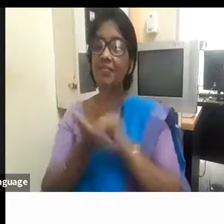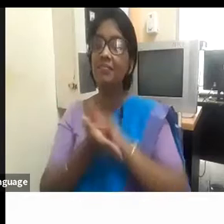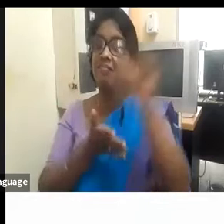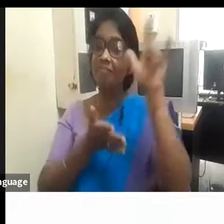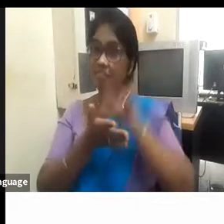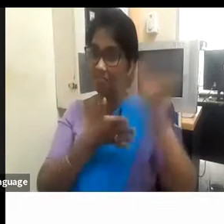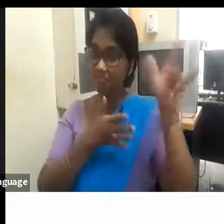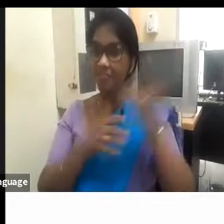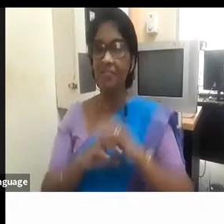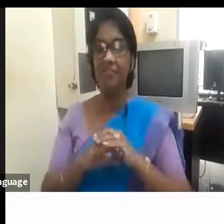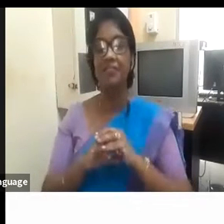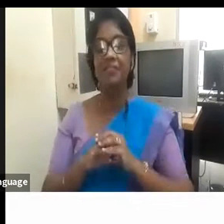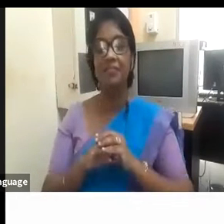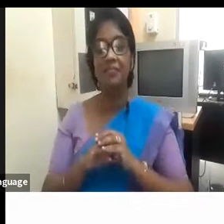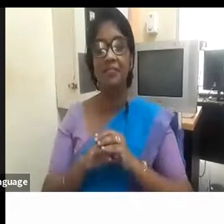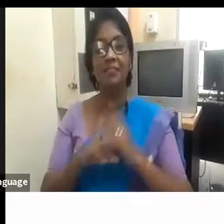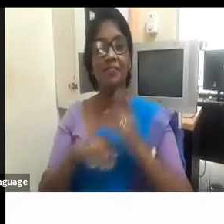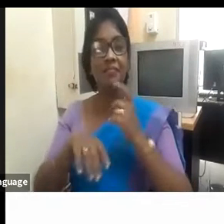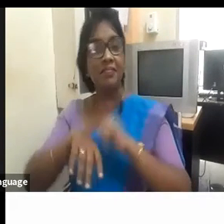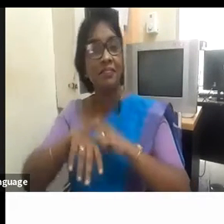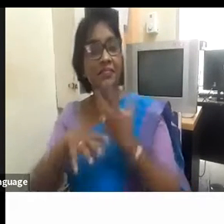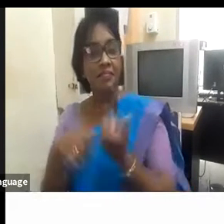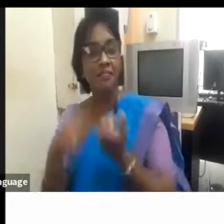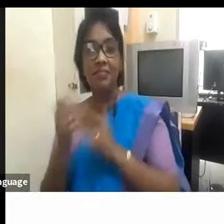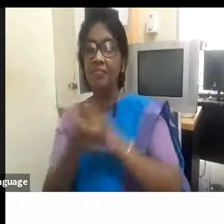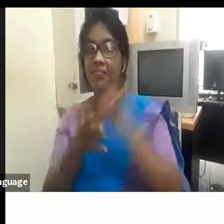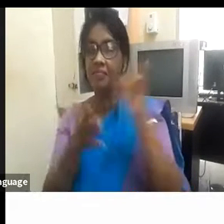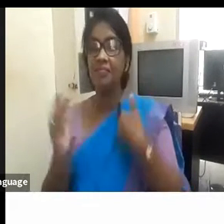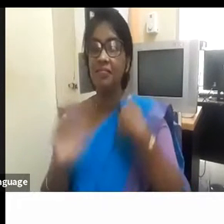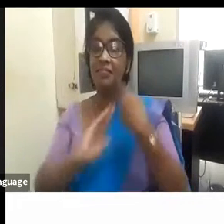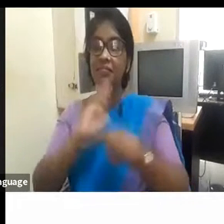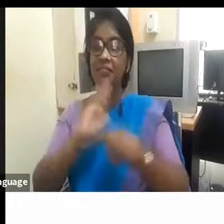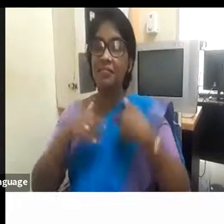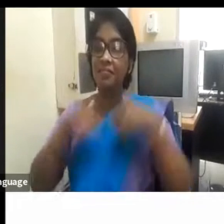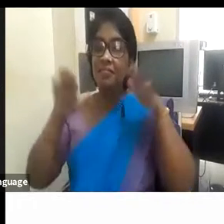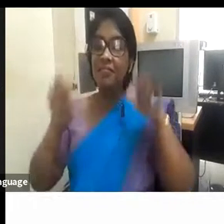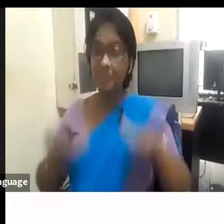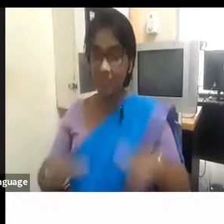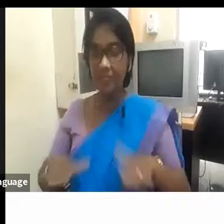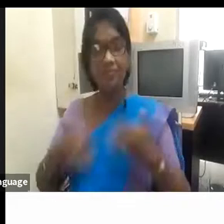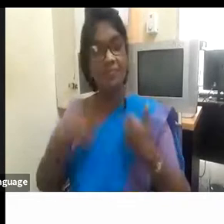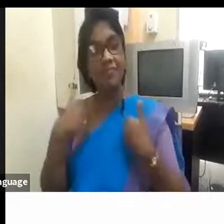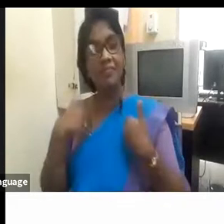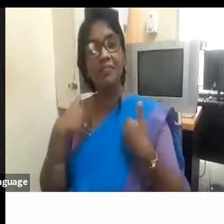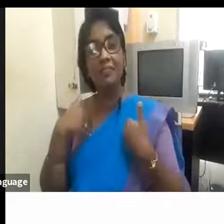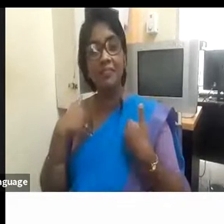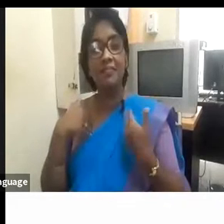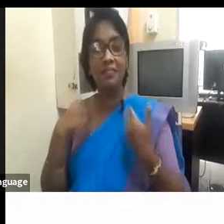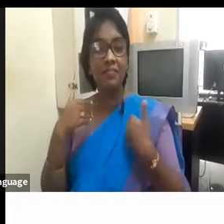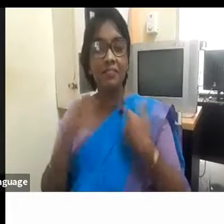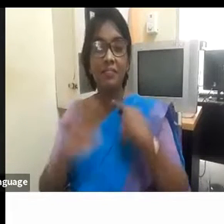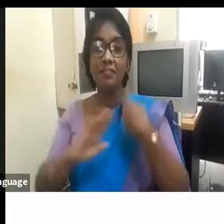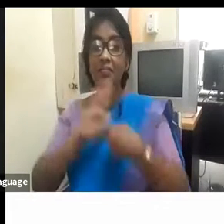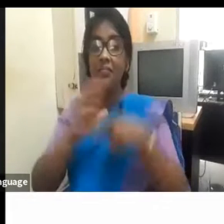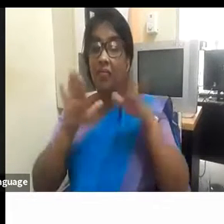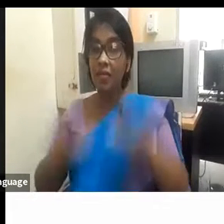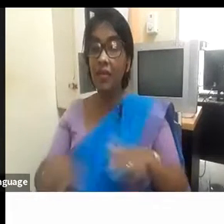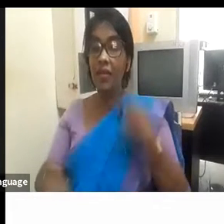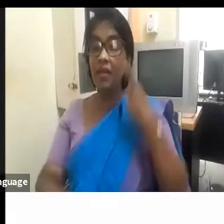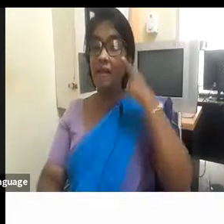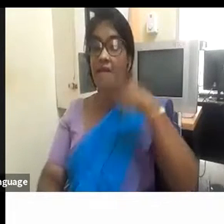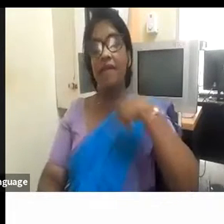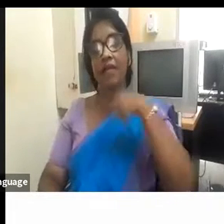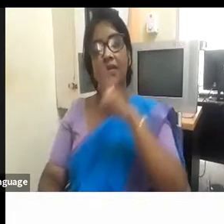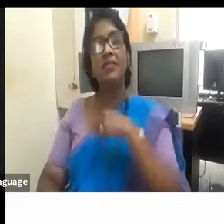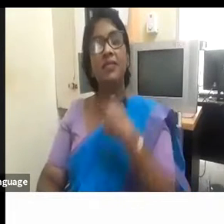I decided to stay back, and I think it's having that confidence in the country and having the confidence and